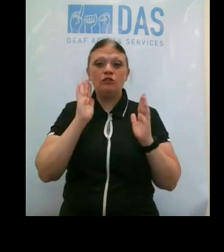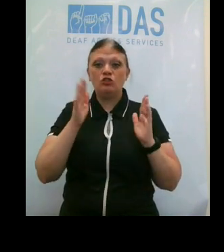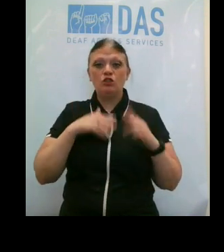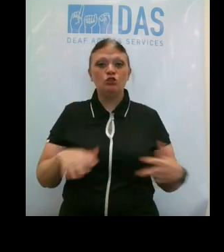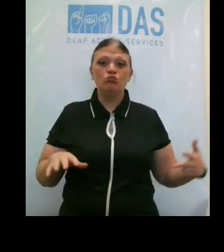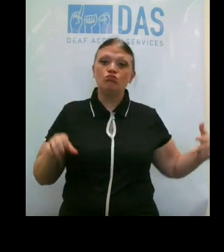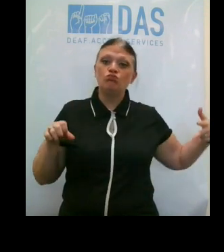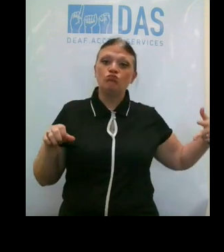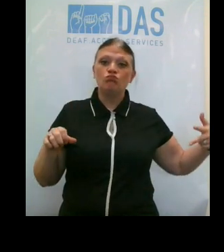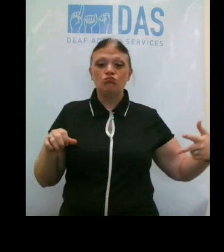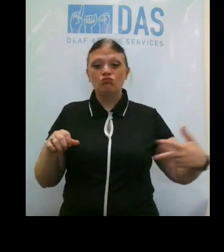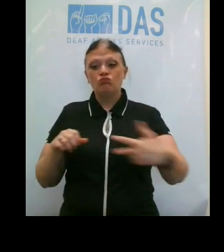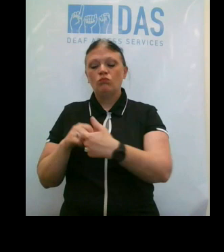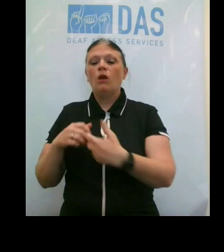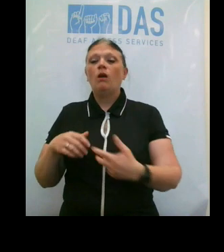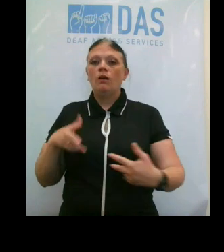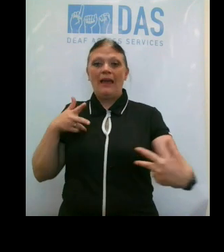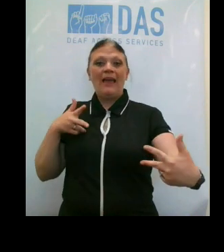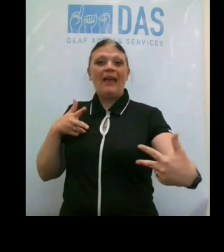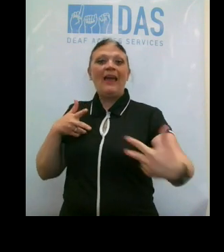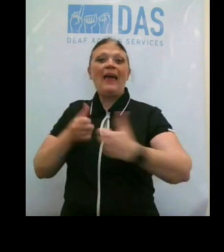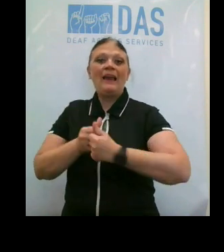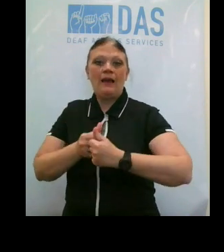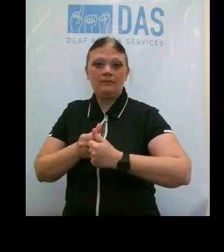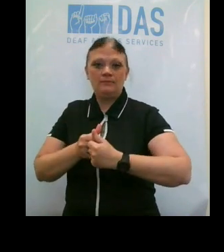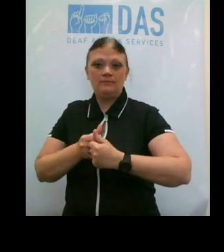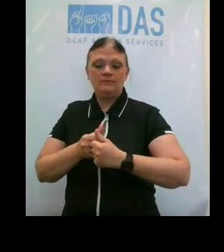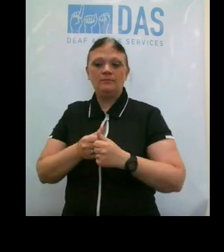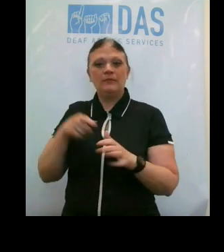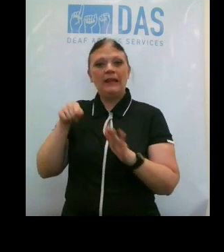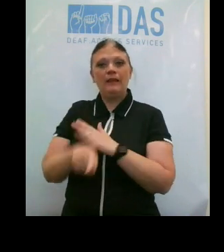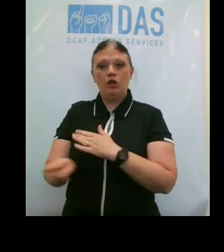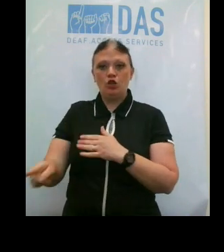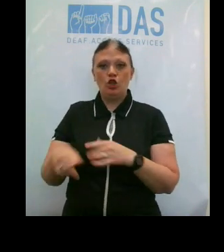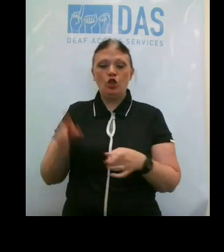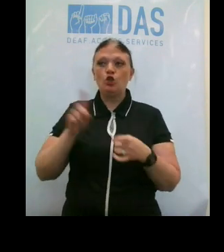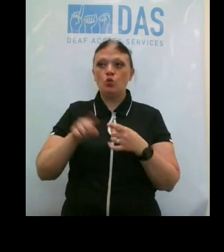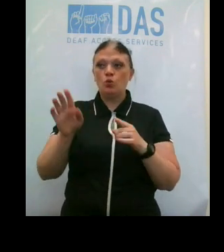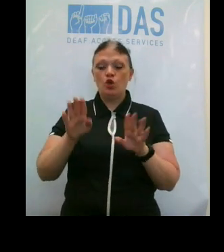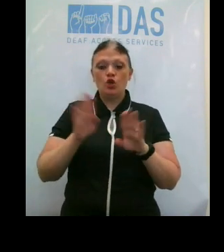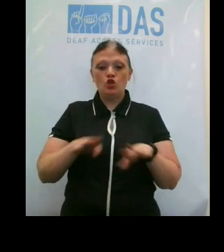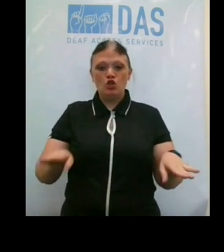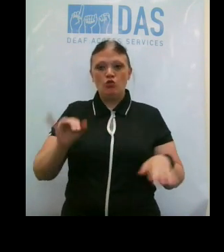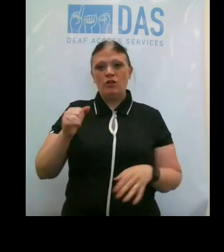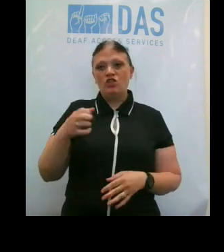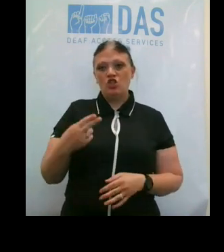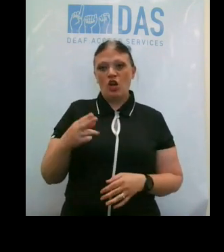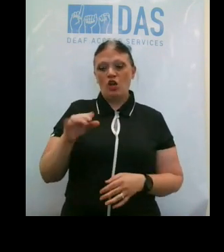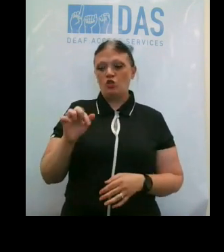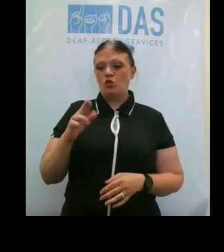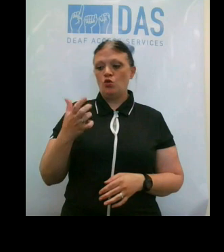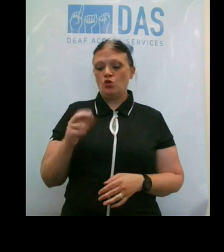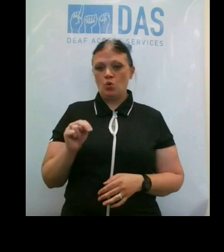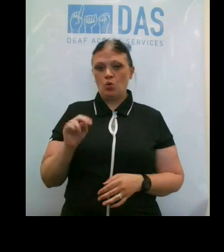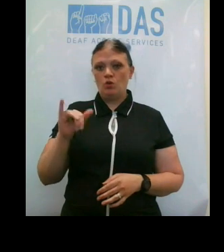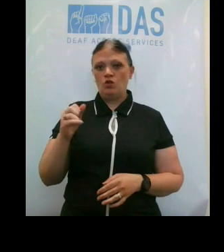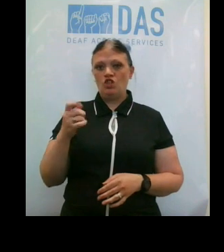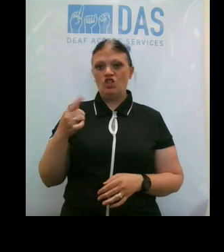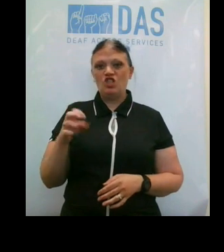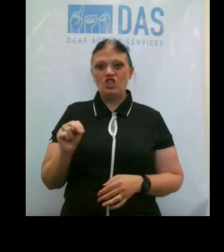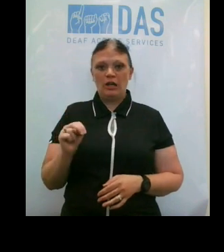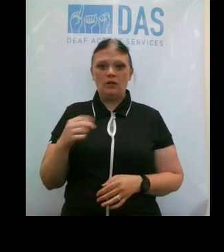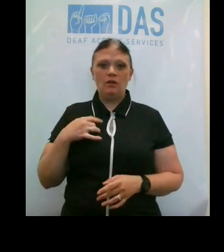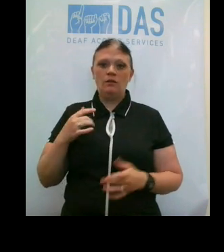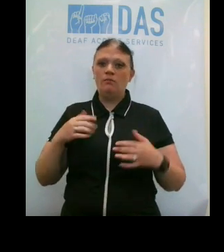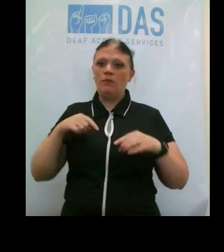and struck them head on, and she was killed. So to her children, Josh, Jordan, and Jaden, I give you my deepest